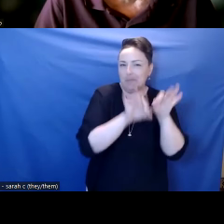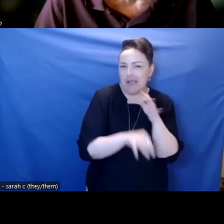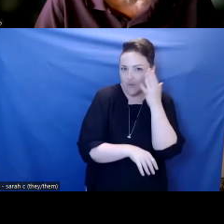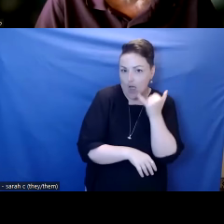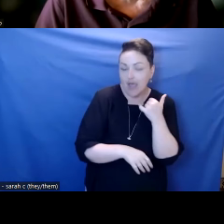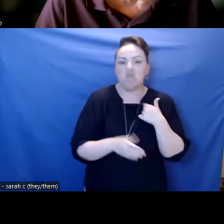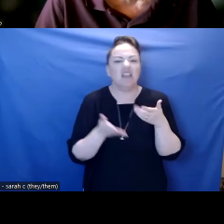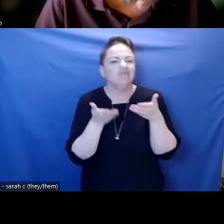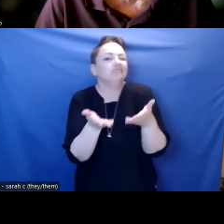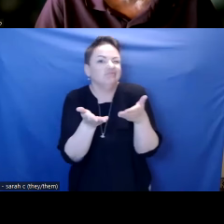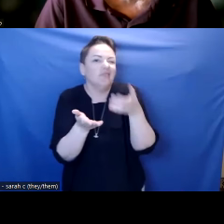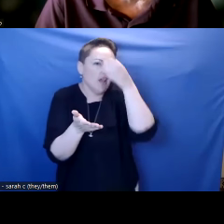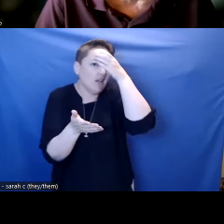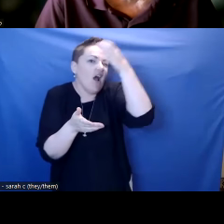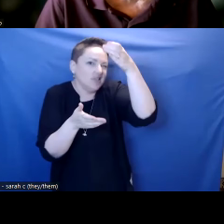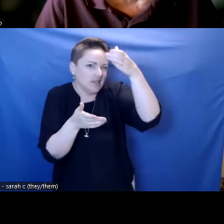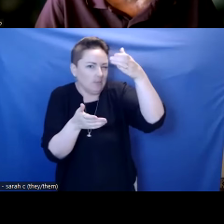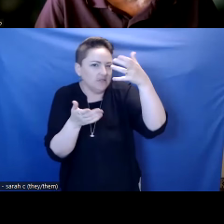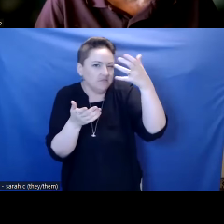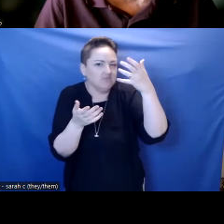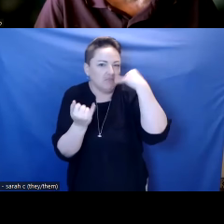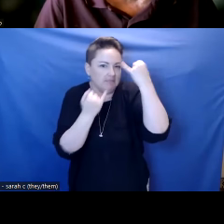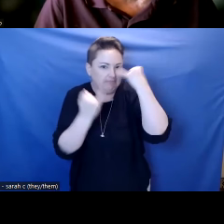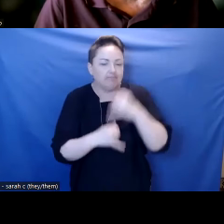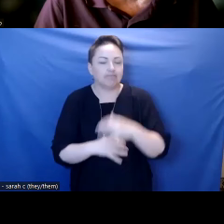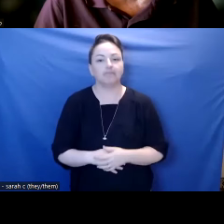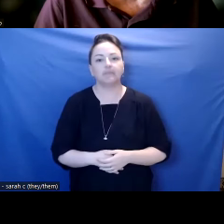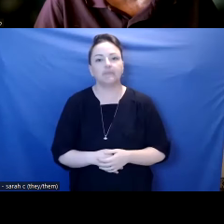is a drawing of what we're trying. So go ahead, Jonathan.